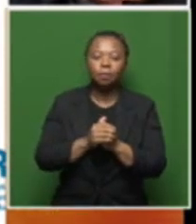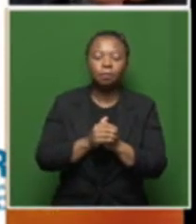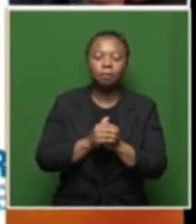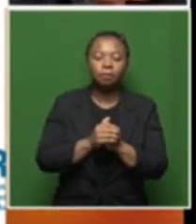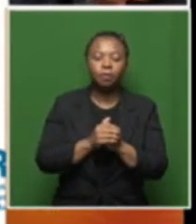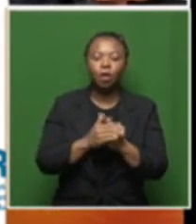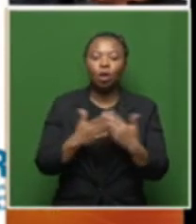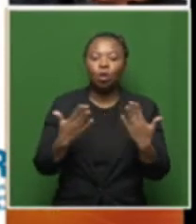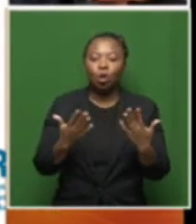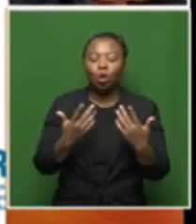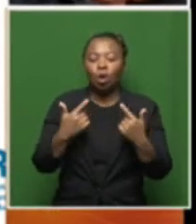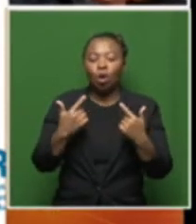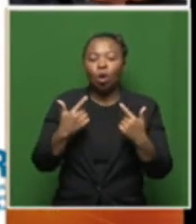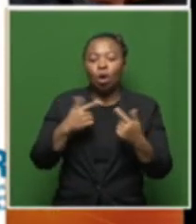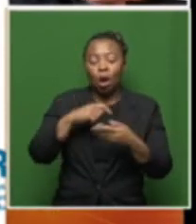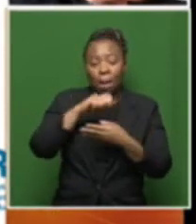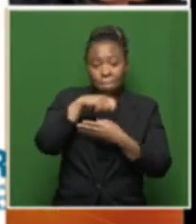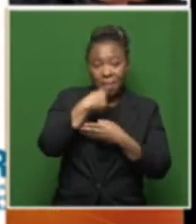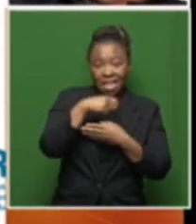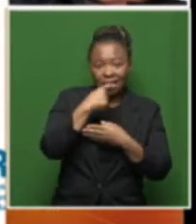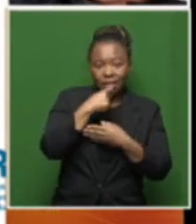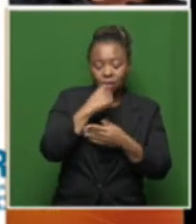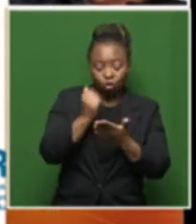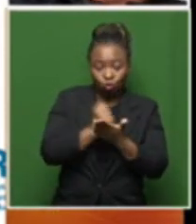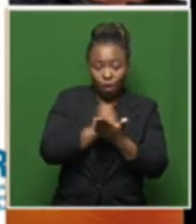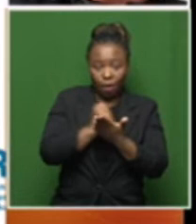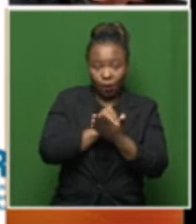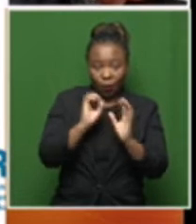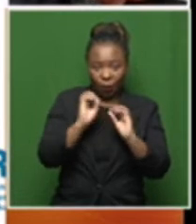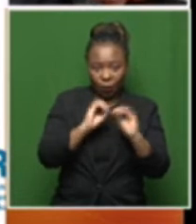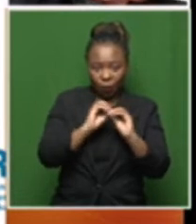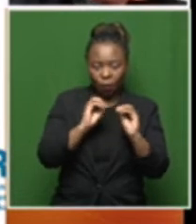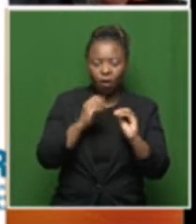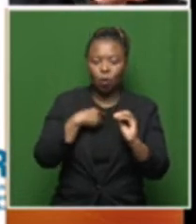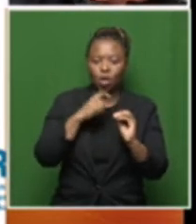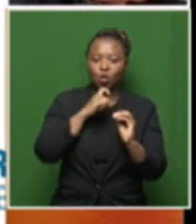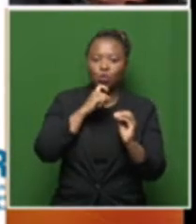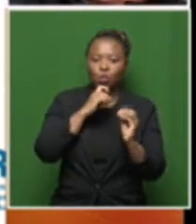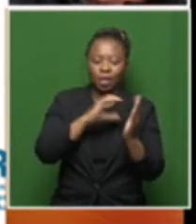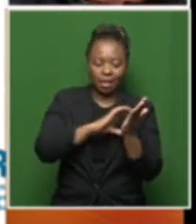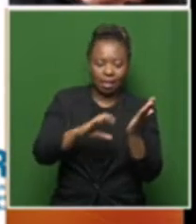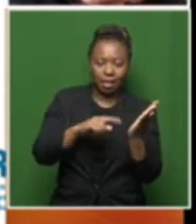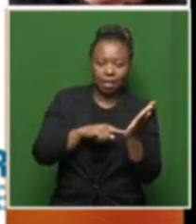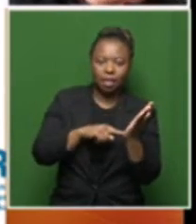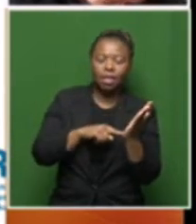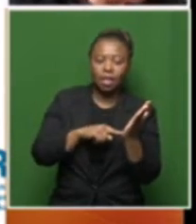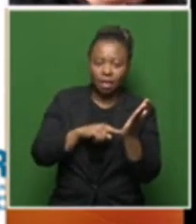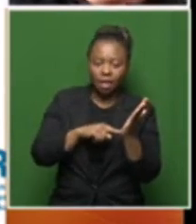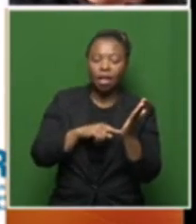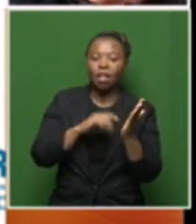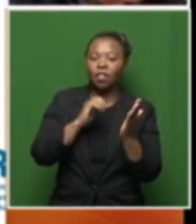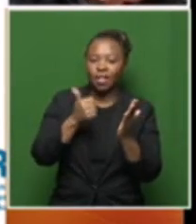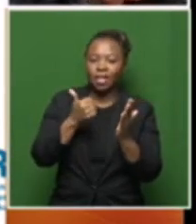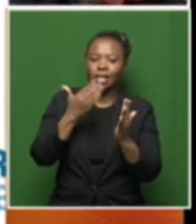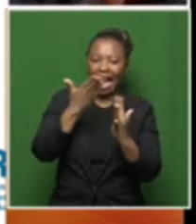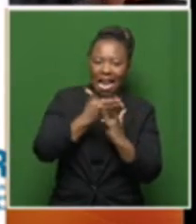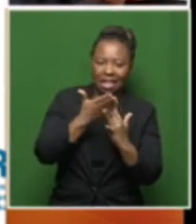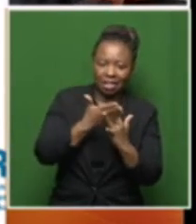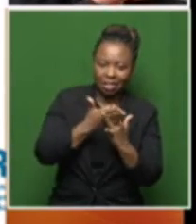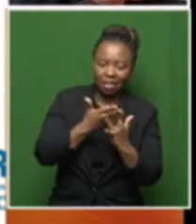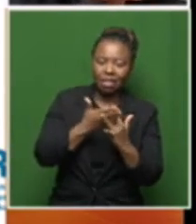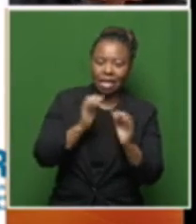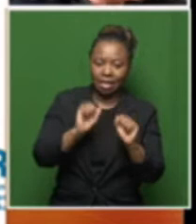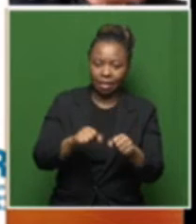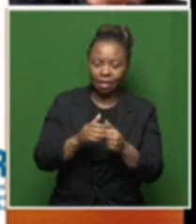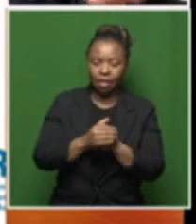circumstances, we use for a number of medicines that are unregistered in South Africa and could then be accessed on a patient name basis. So